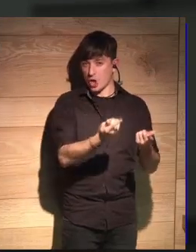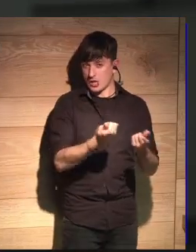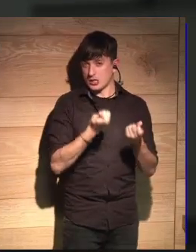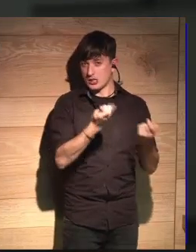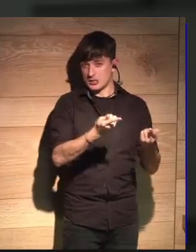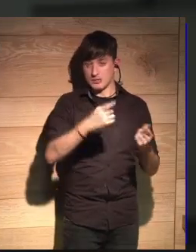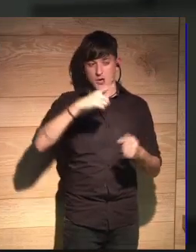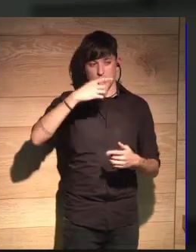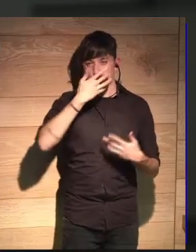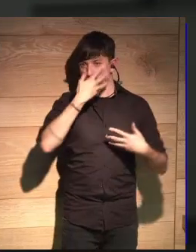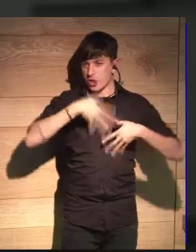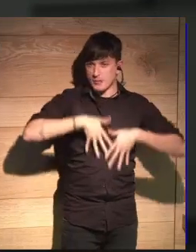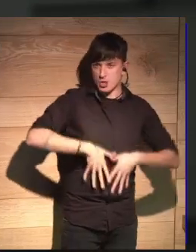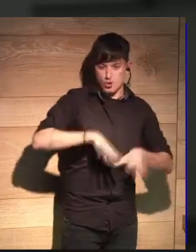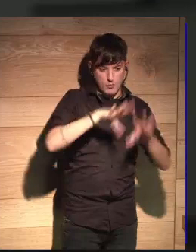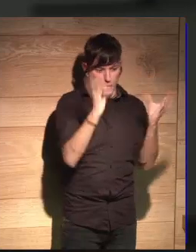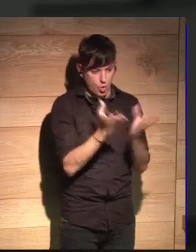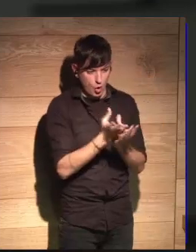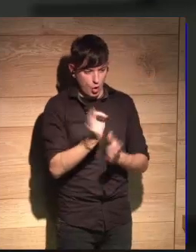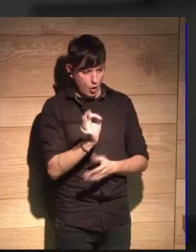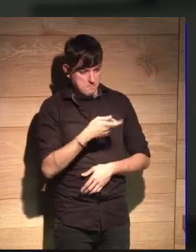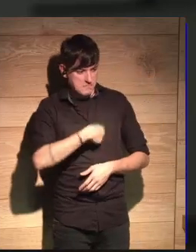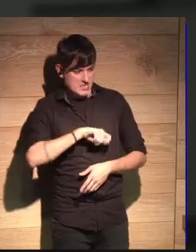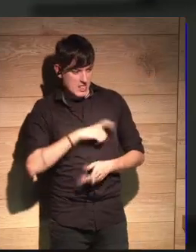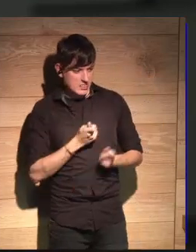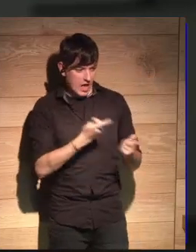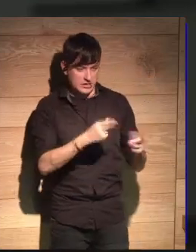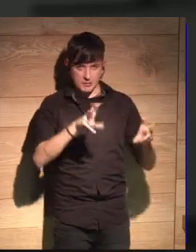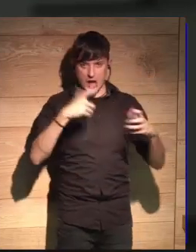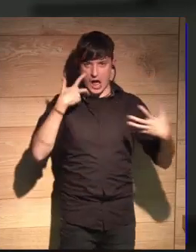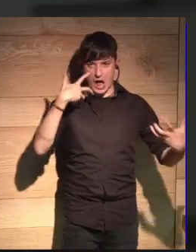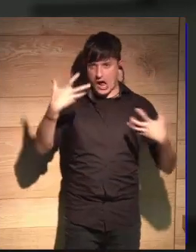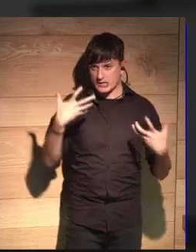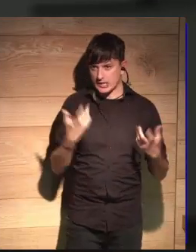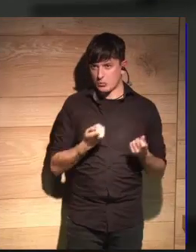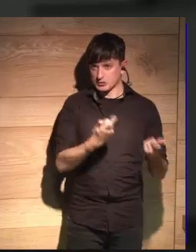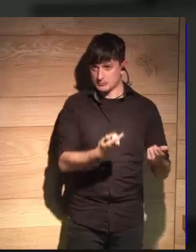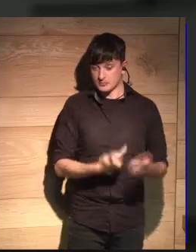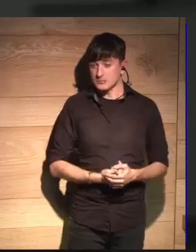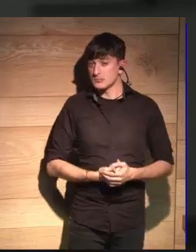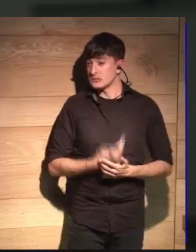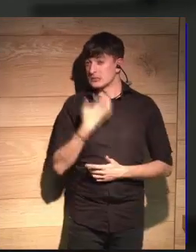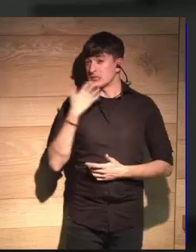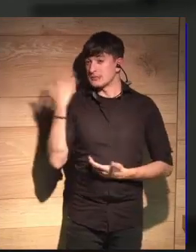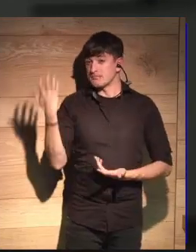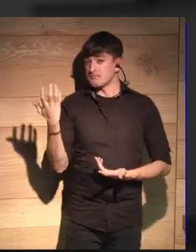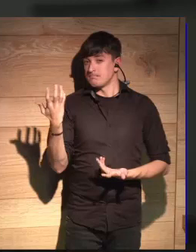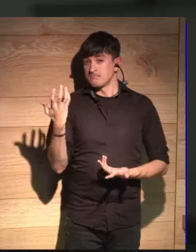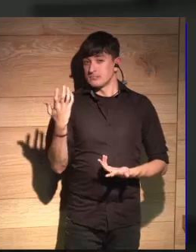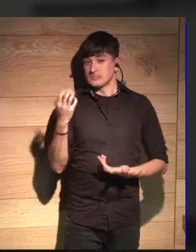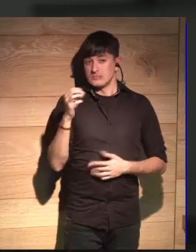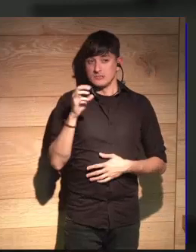Spanish contributions to the arts, if you had to name the world's 37 greatest painters of